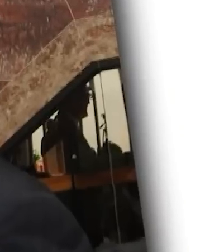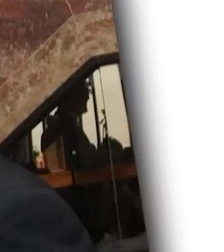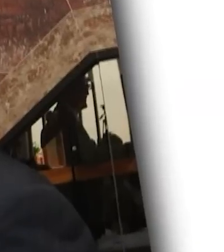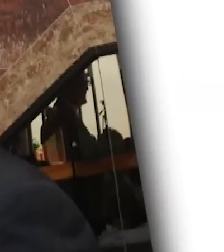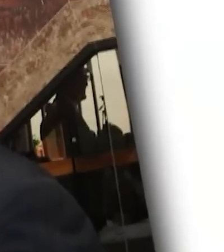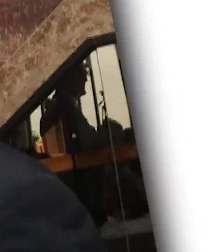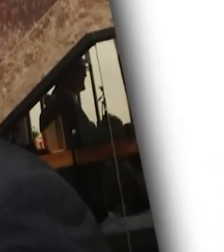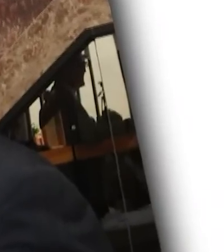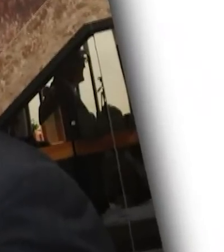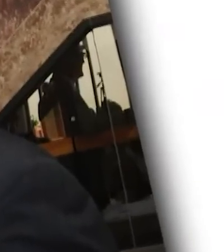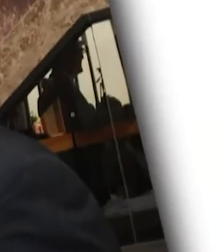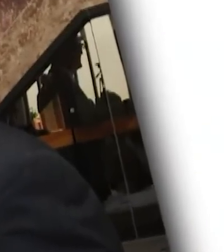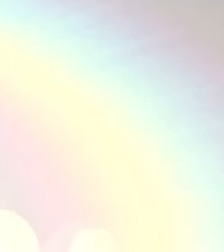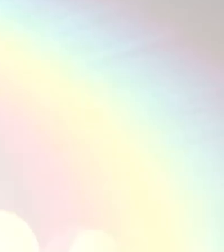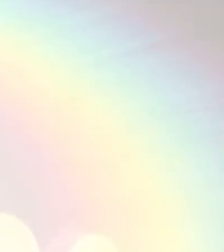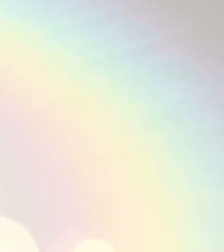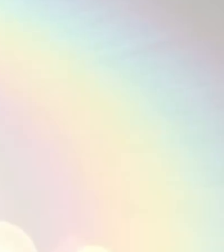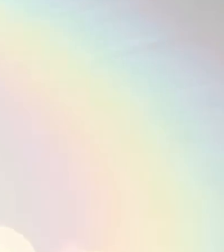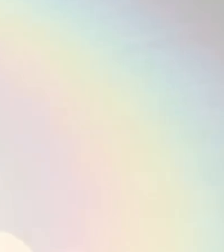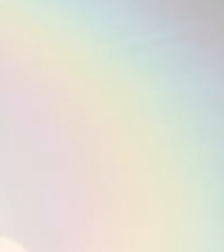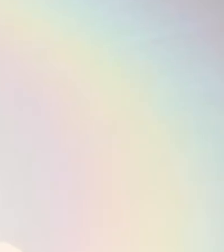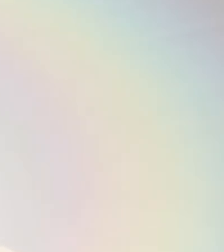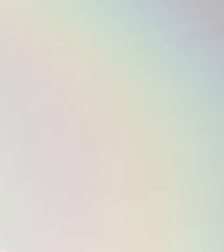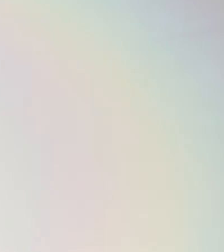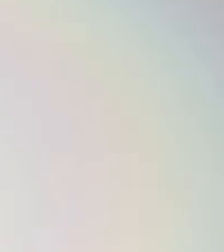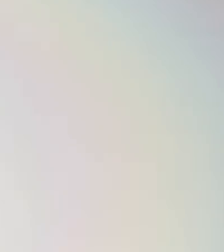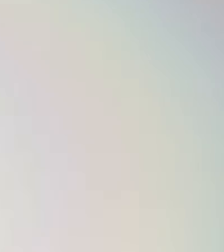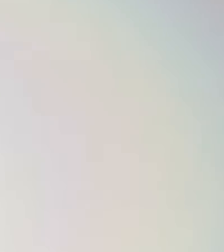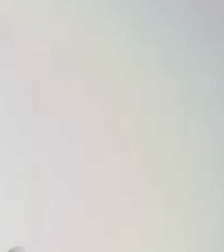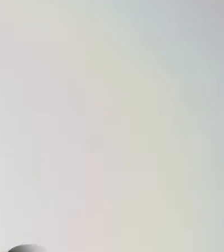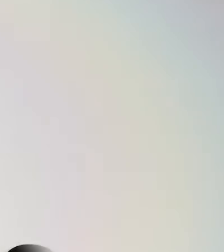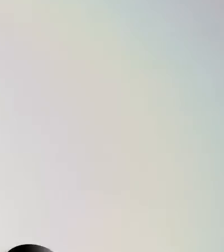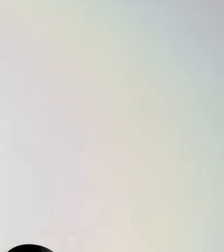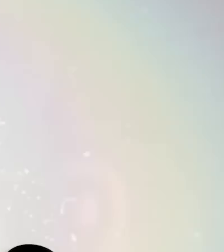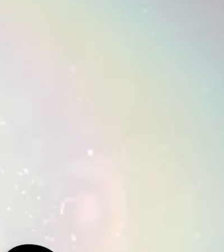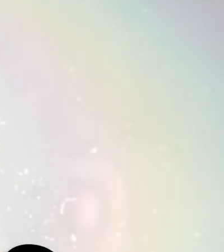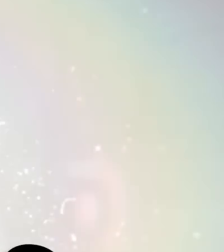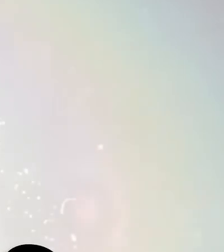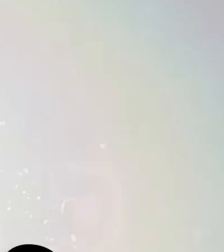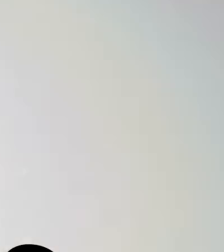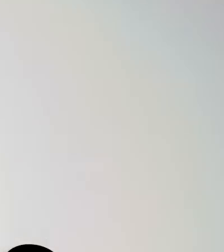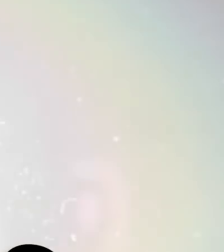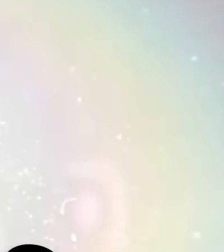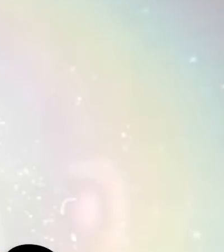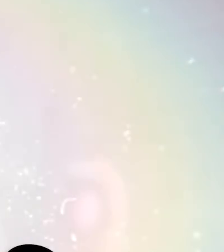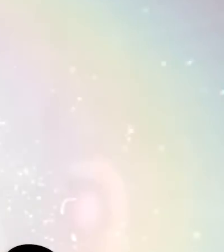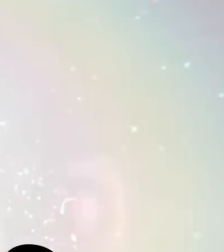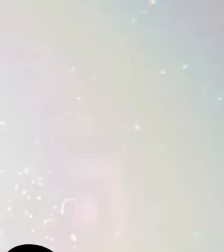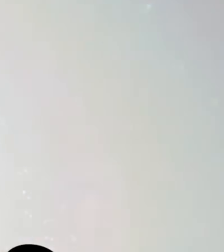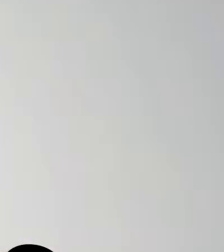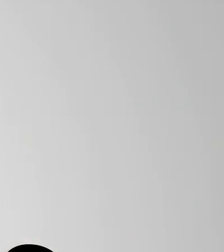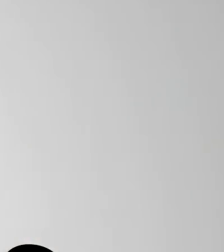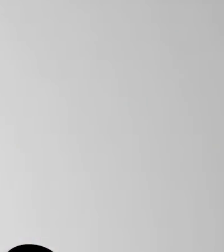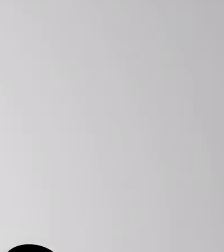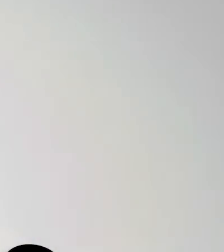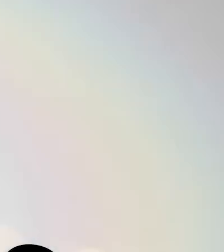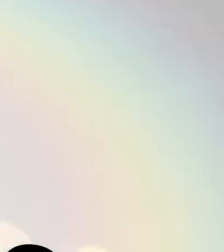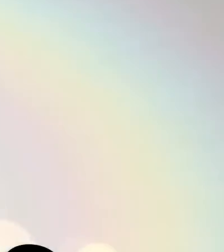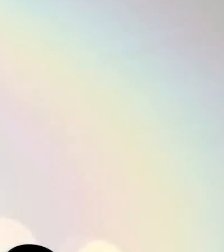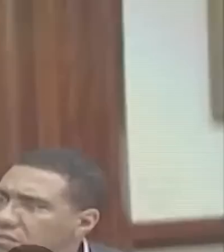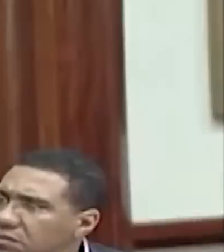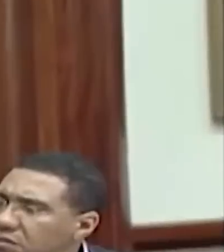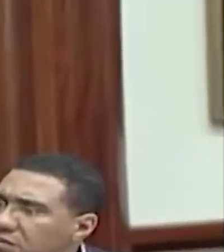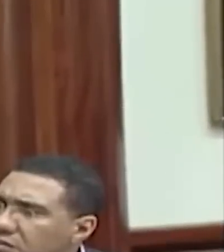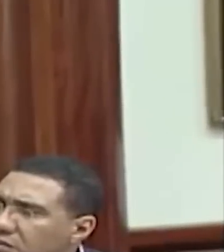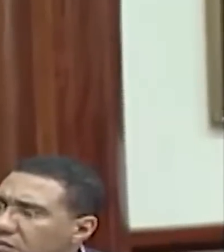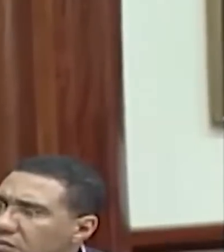the implementation of NIDS. The NIDS project was officially launched at the Jamaica House on September 27, 2011.